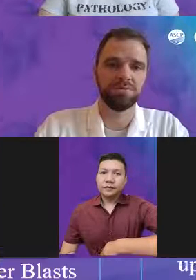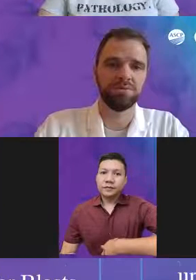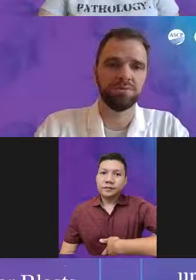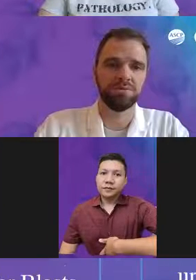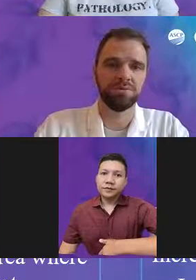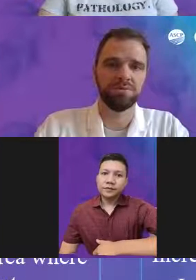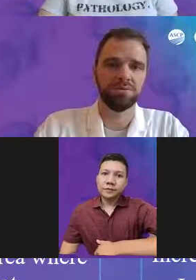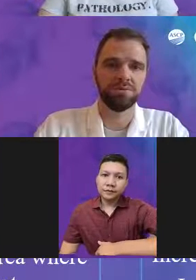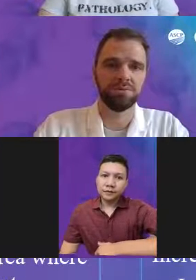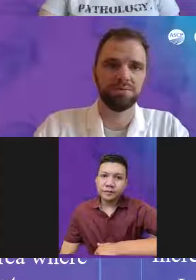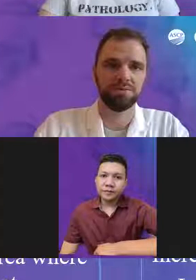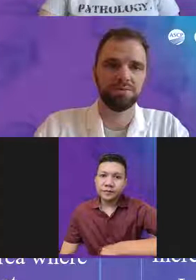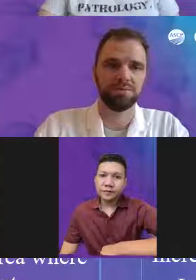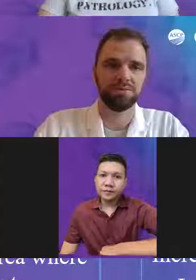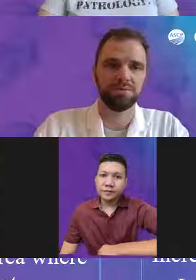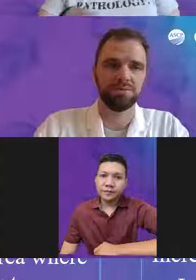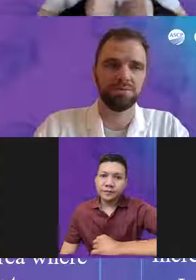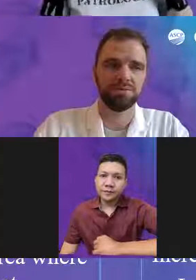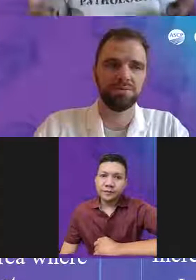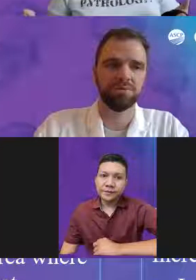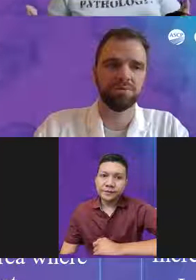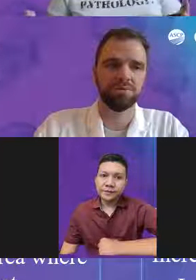be like, okay, well, we're not going to just